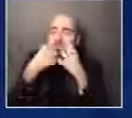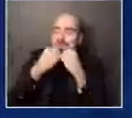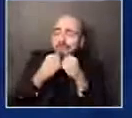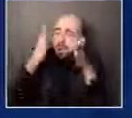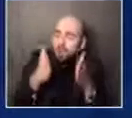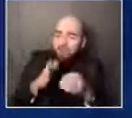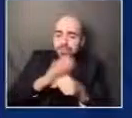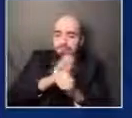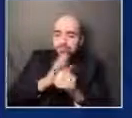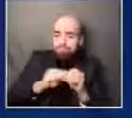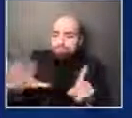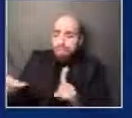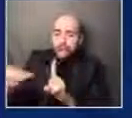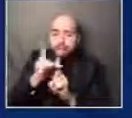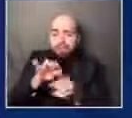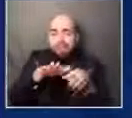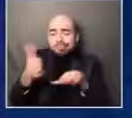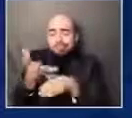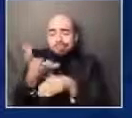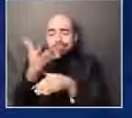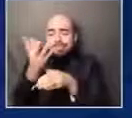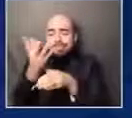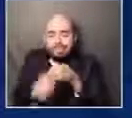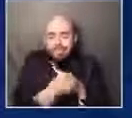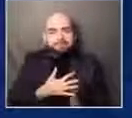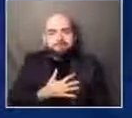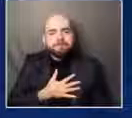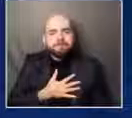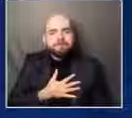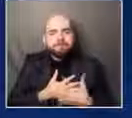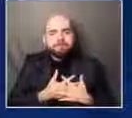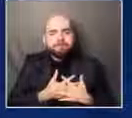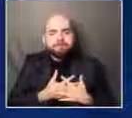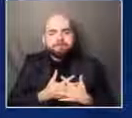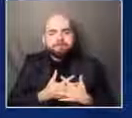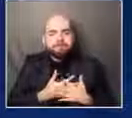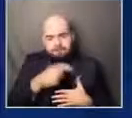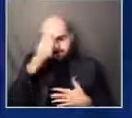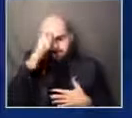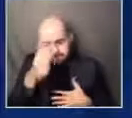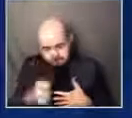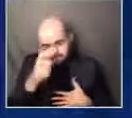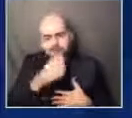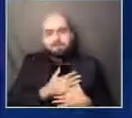to you. We know what it's like. Our heart goes out to you. May God protect